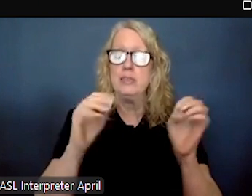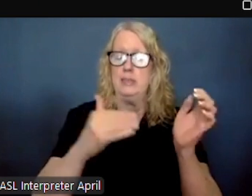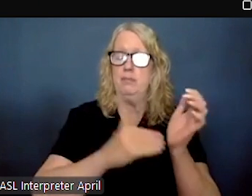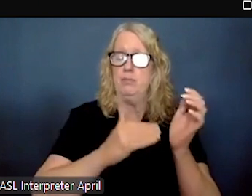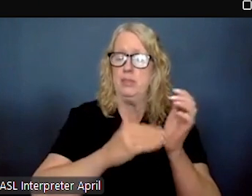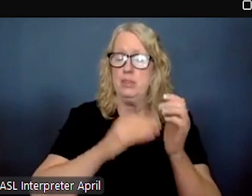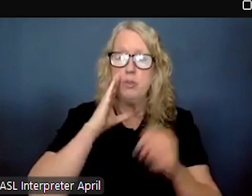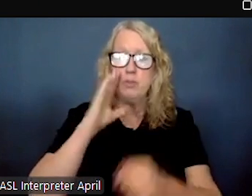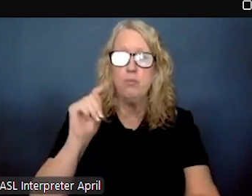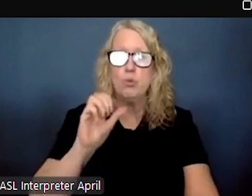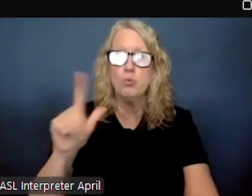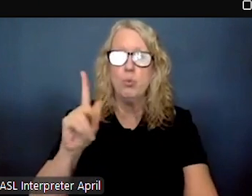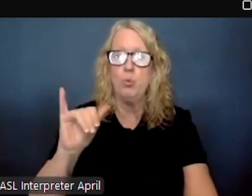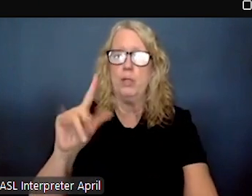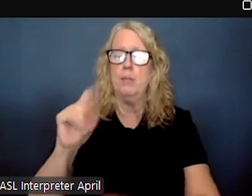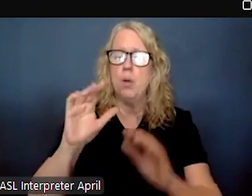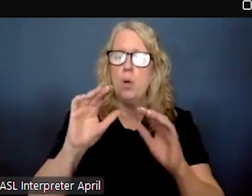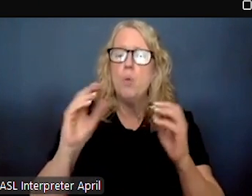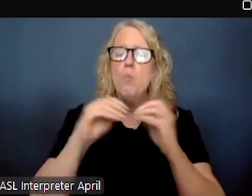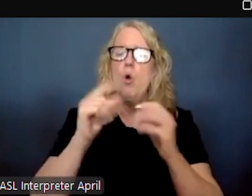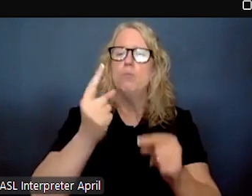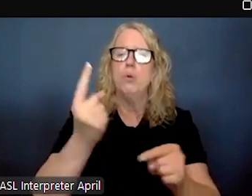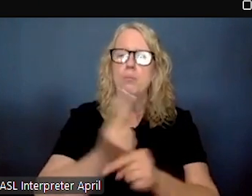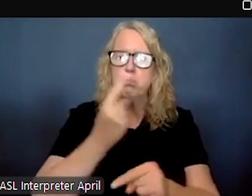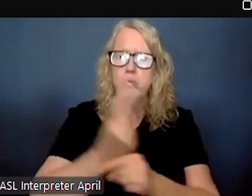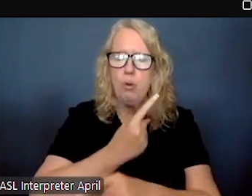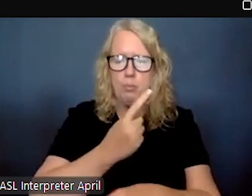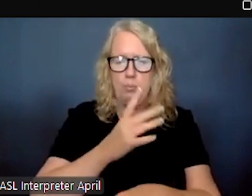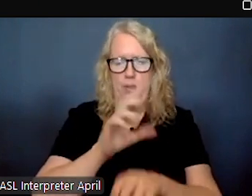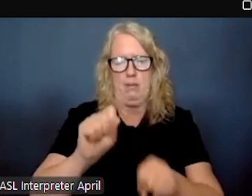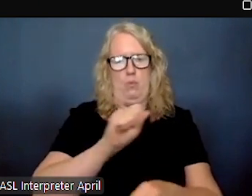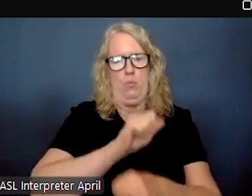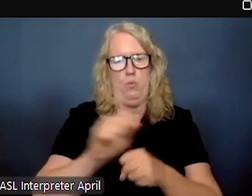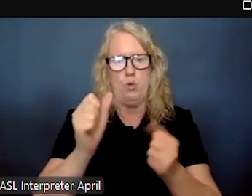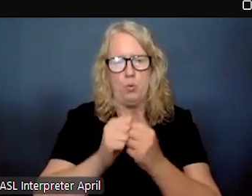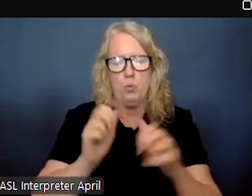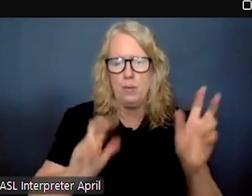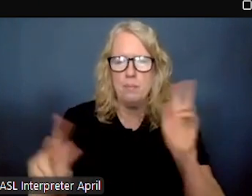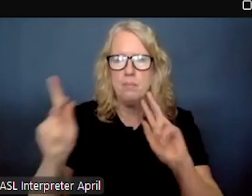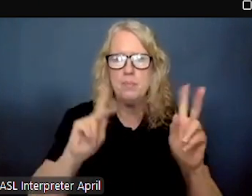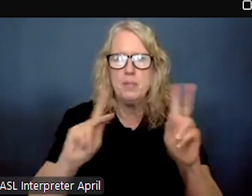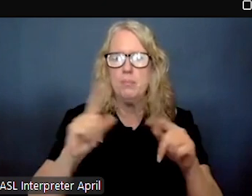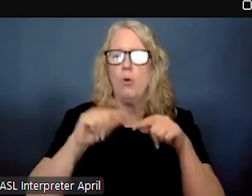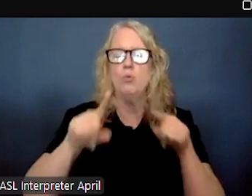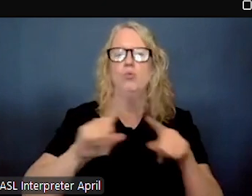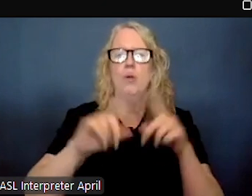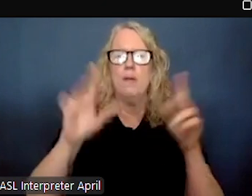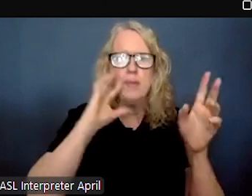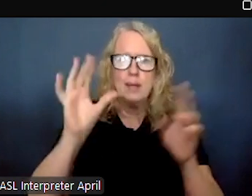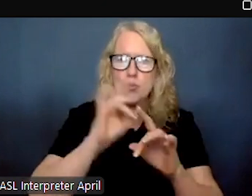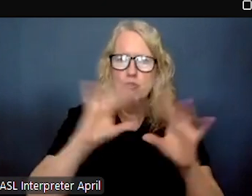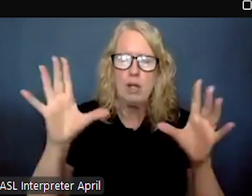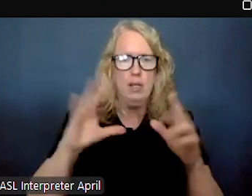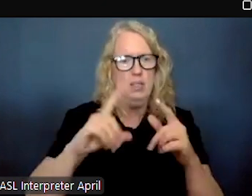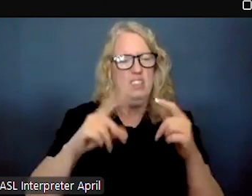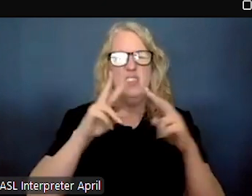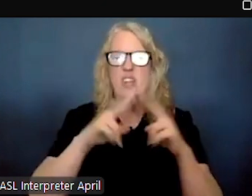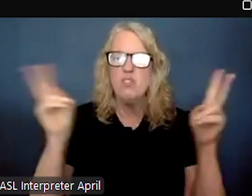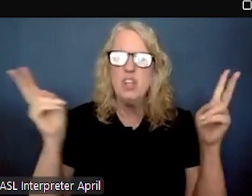in terms of how to more appropriately work with people who are in a crisis, those especially